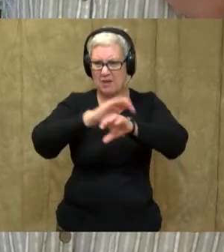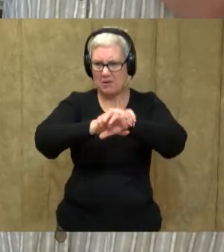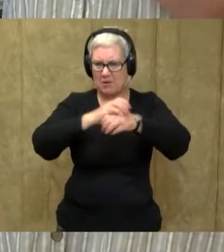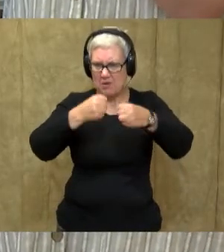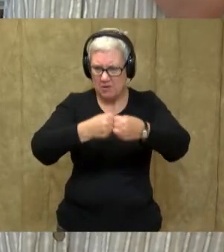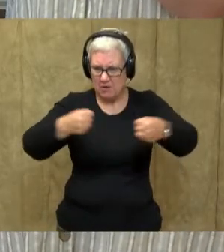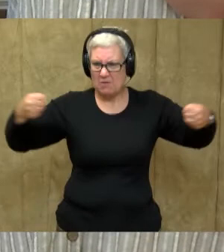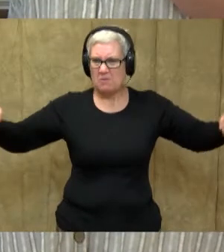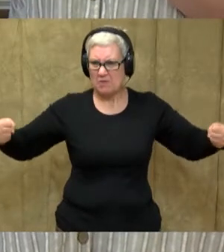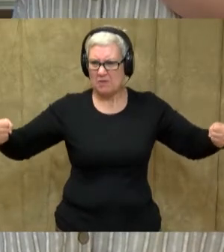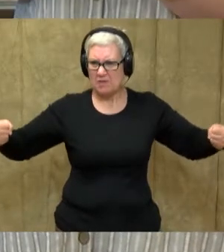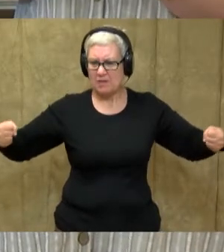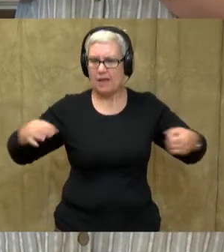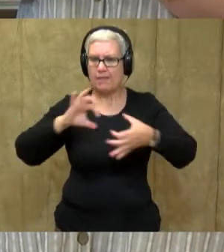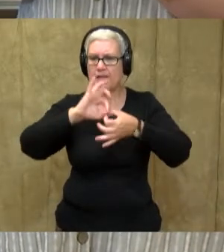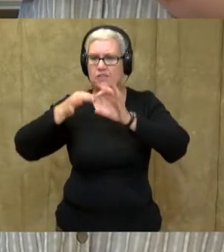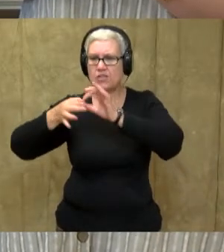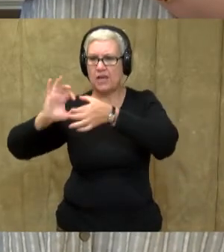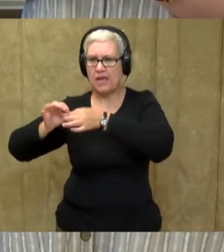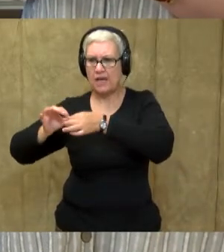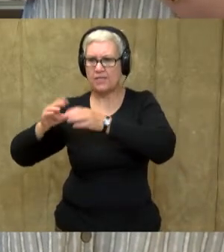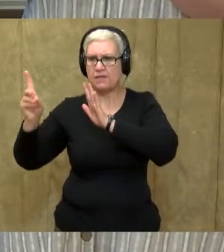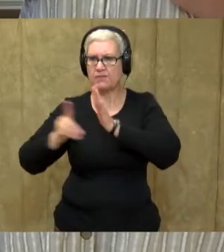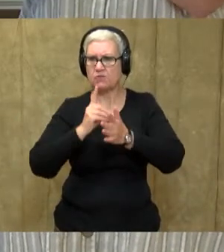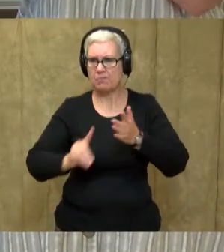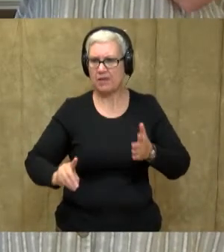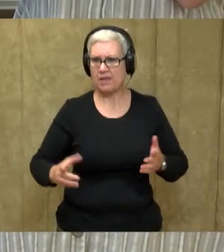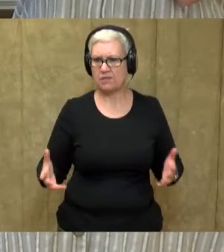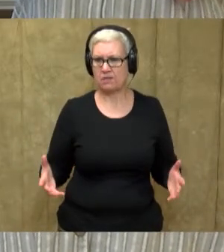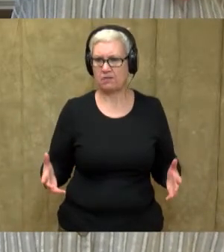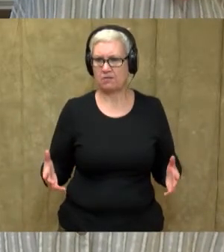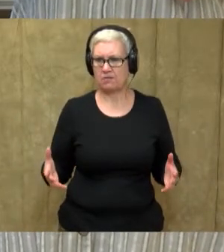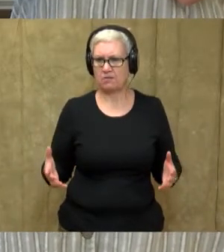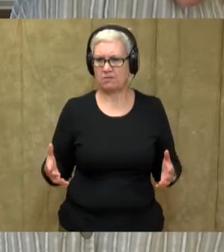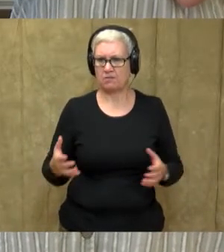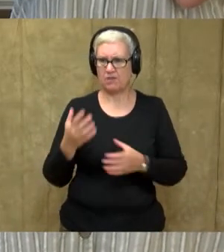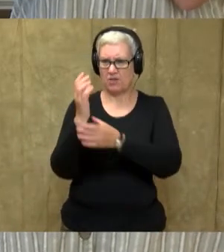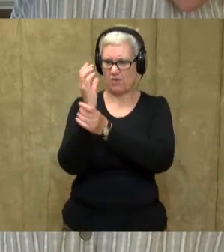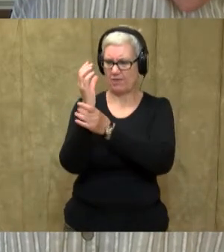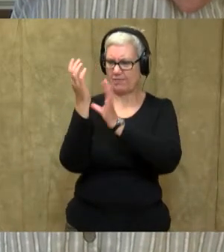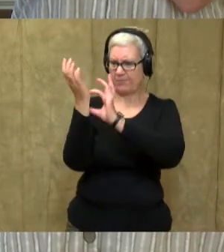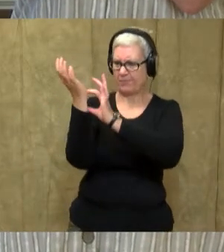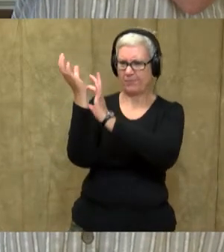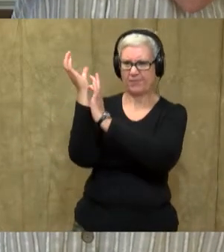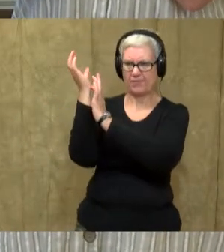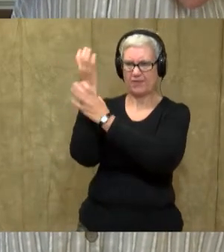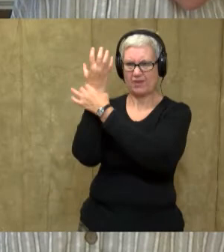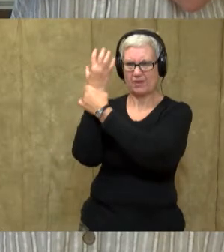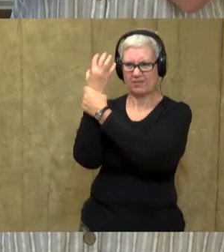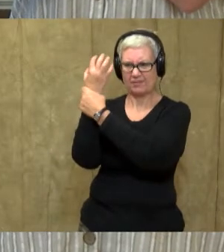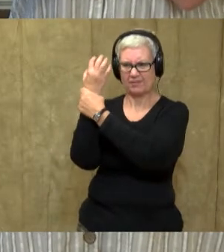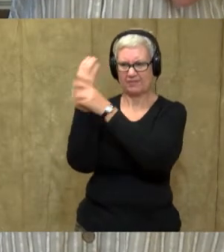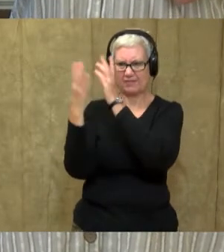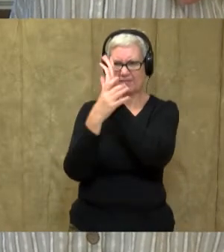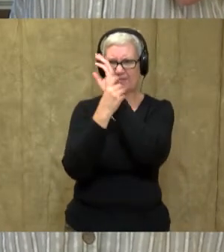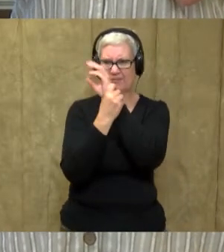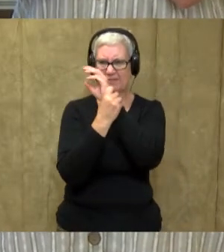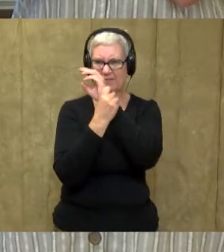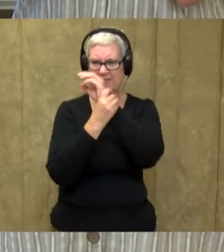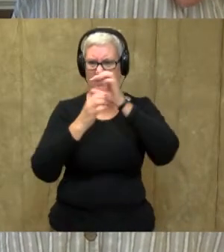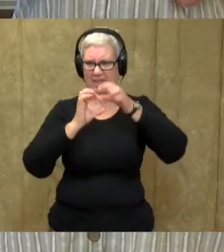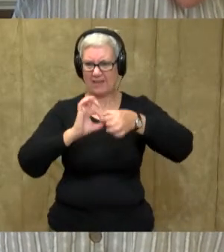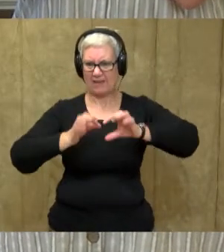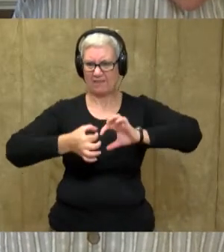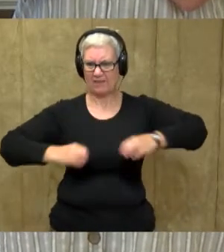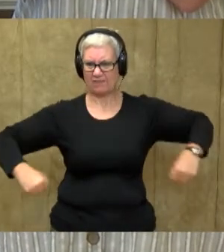the chains of discrimination. Manacles are those kind of like handcuffs, so they come with chains that are thicker